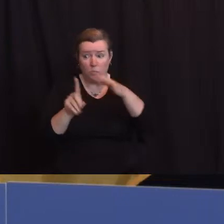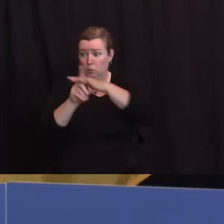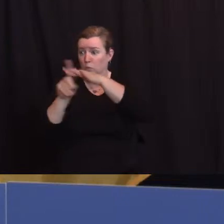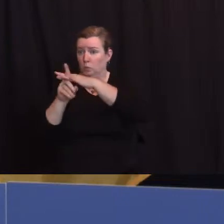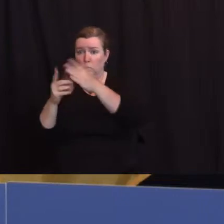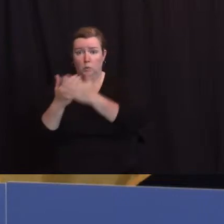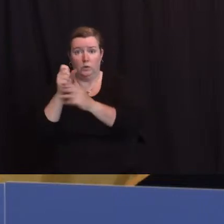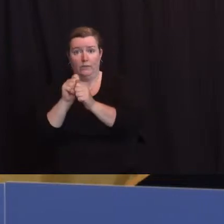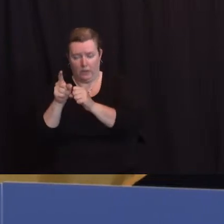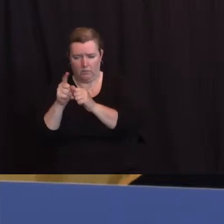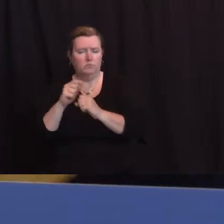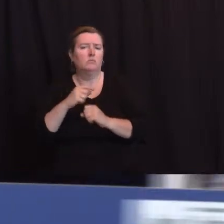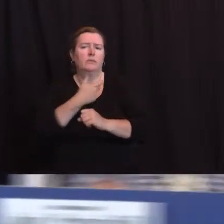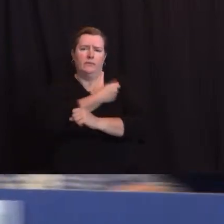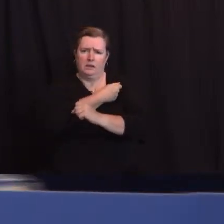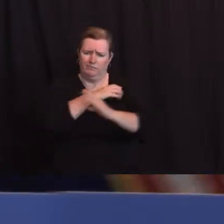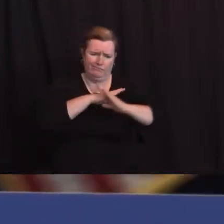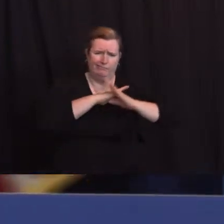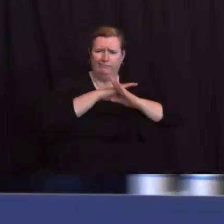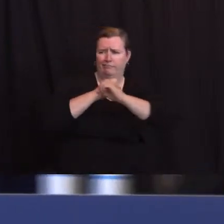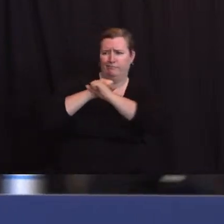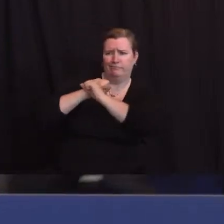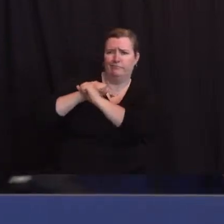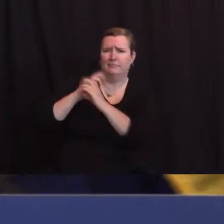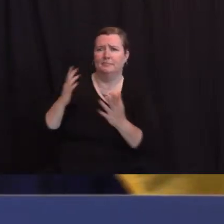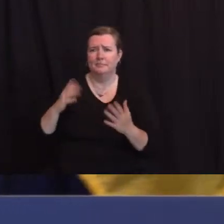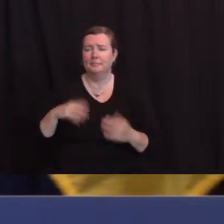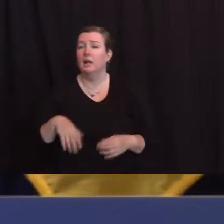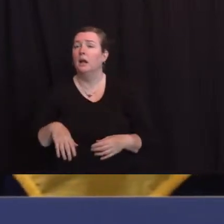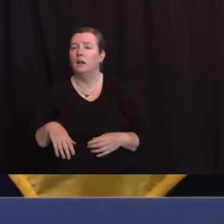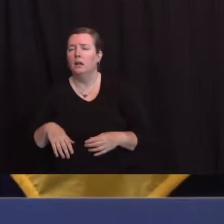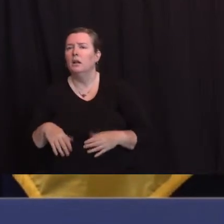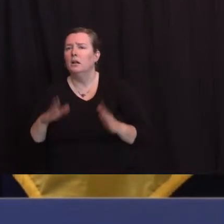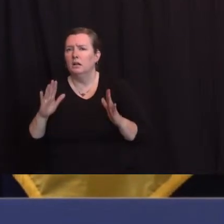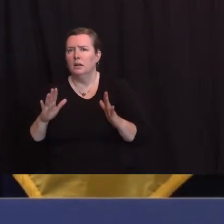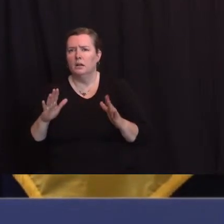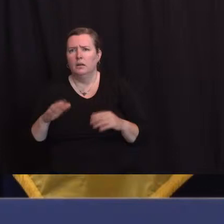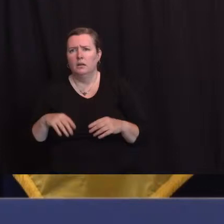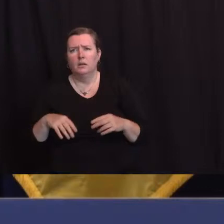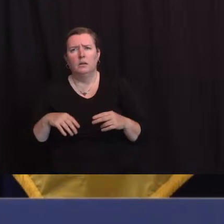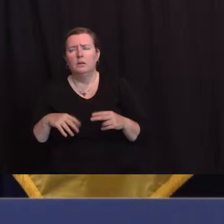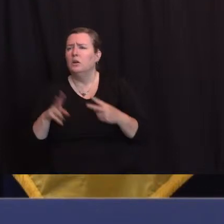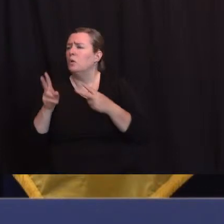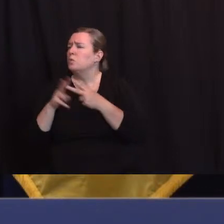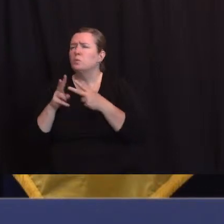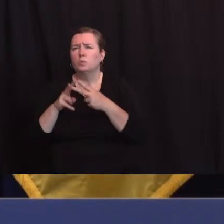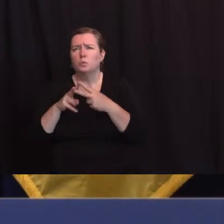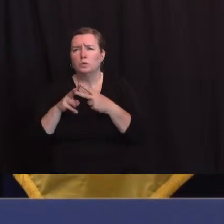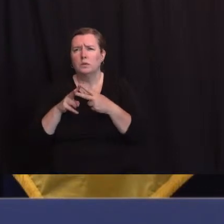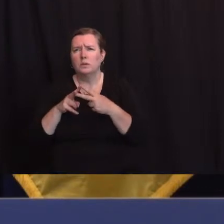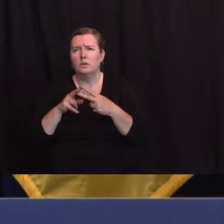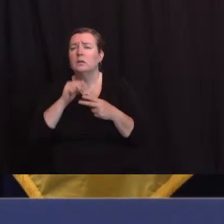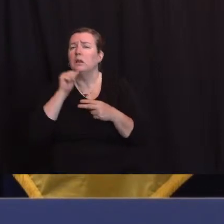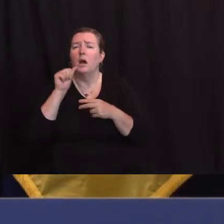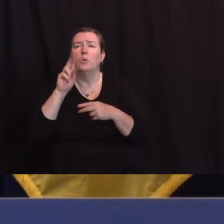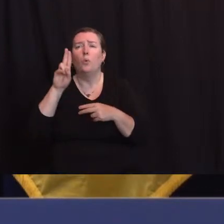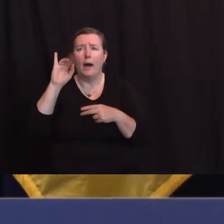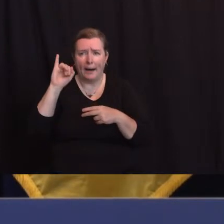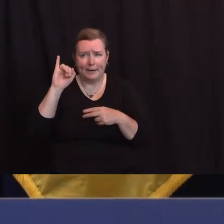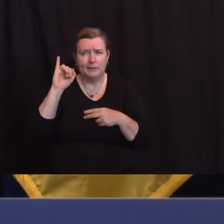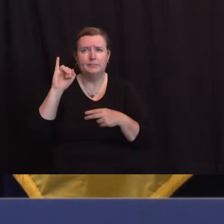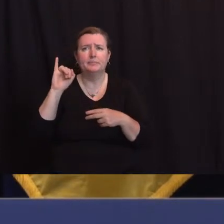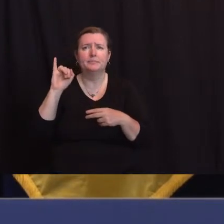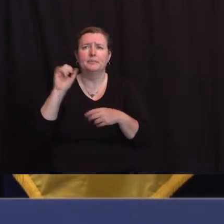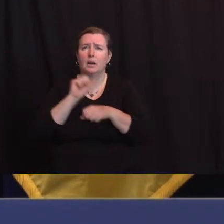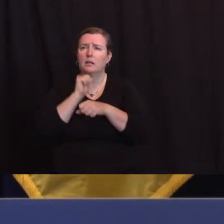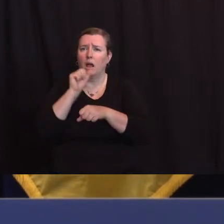general. Tina, thank you. You had two other quickies, and we'll pick up the pace here. Unemployment claims. Rob Sarah Angelo weighs